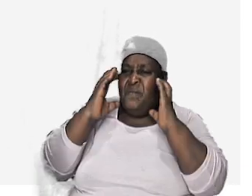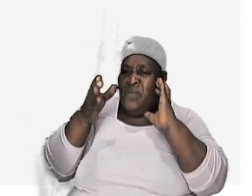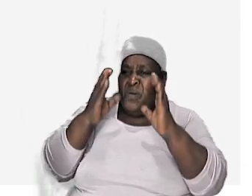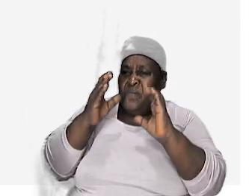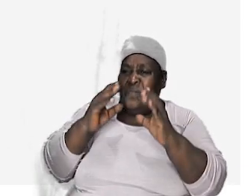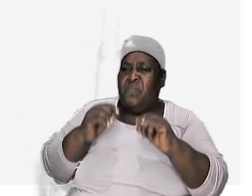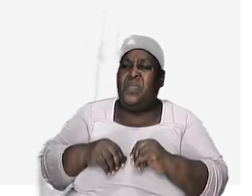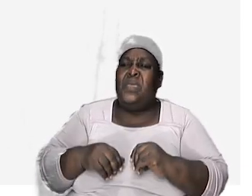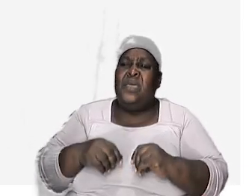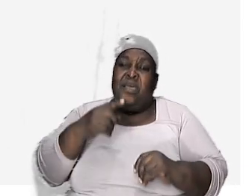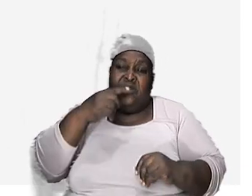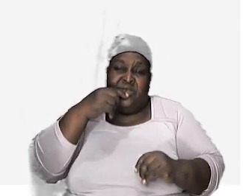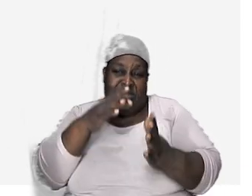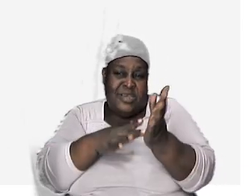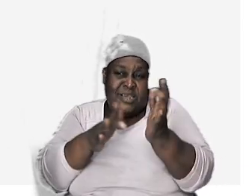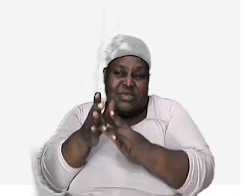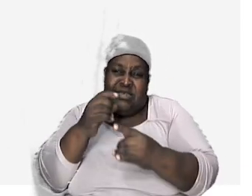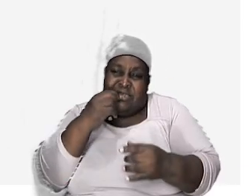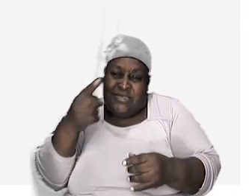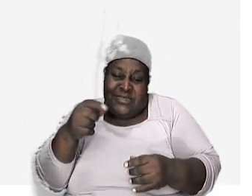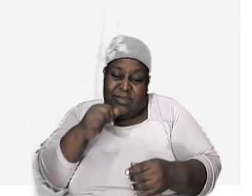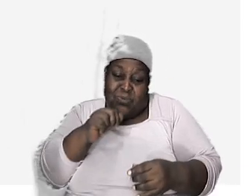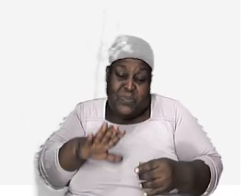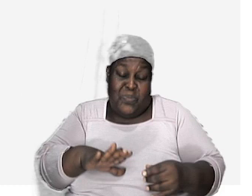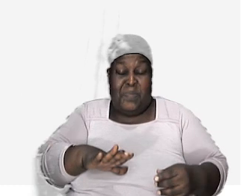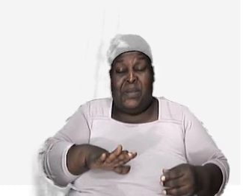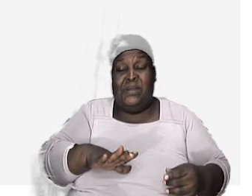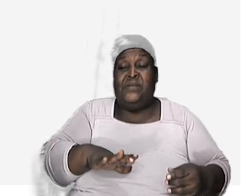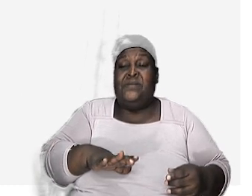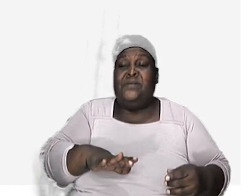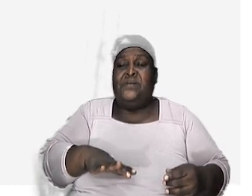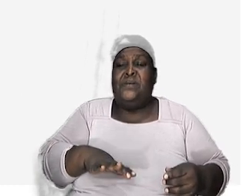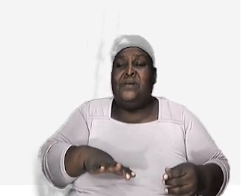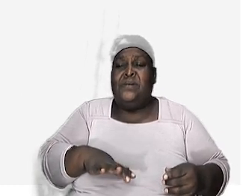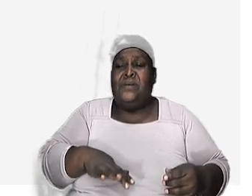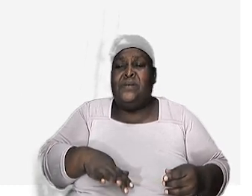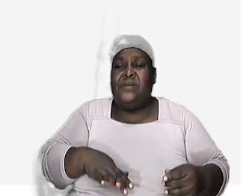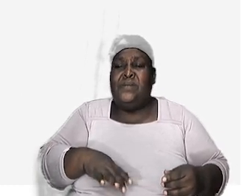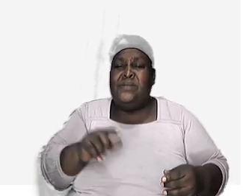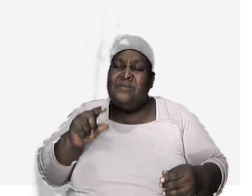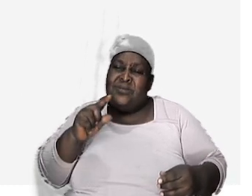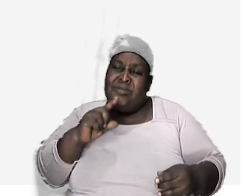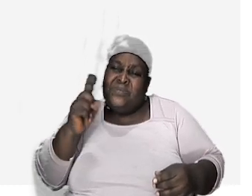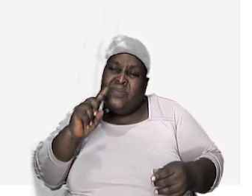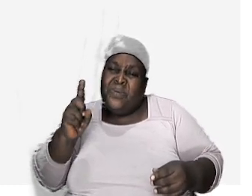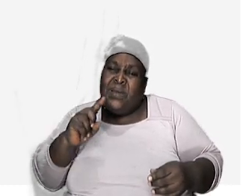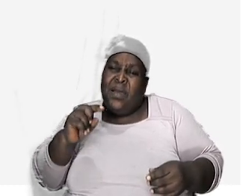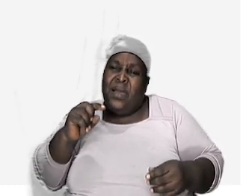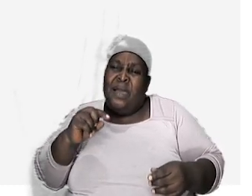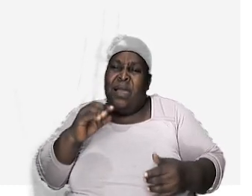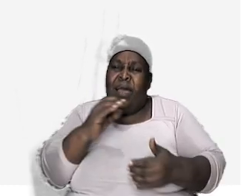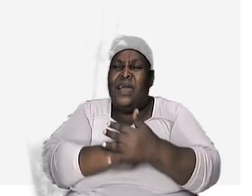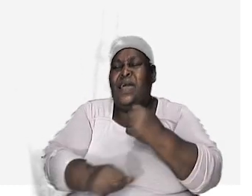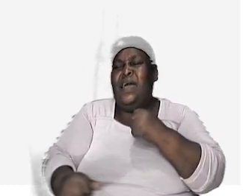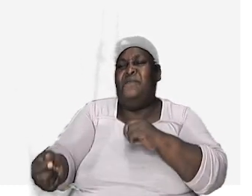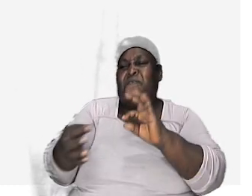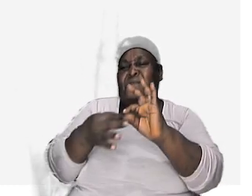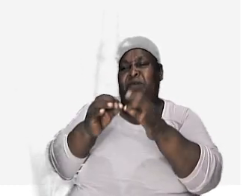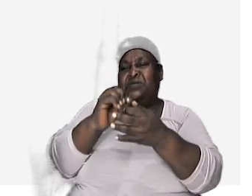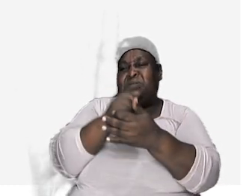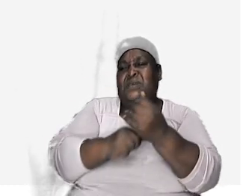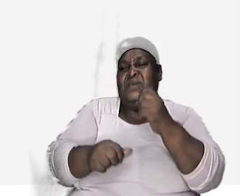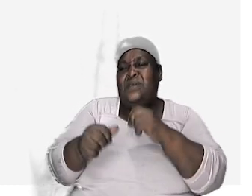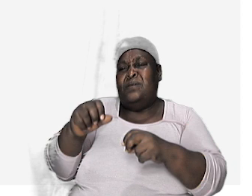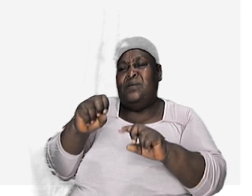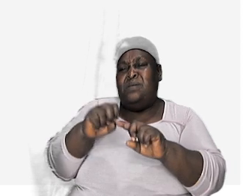And Jesus is saying to the woman now, and this is where we have to deal with some issues. Remember, I tell you, when we get into